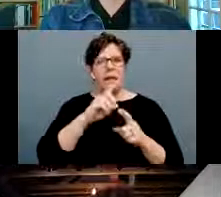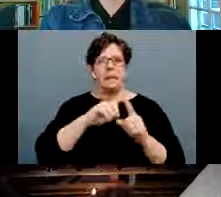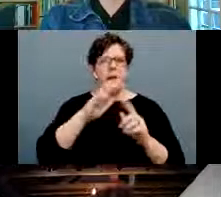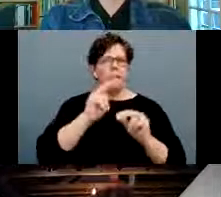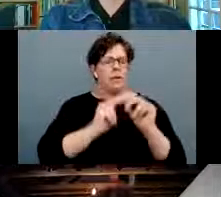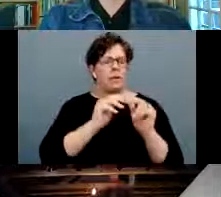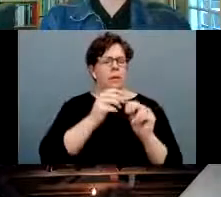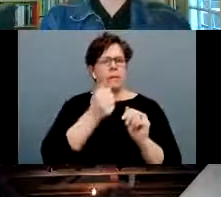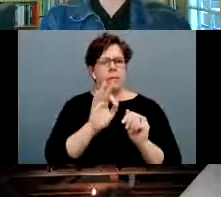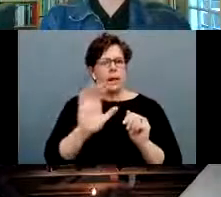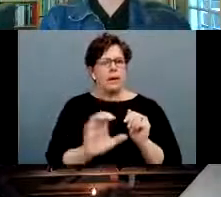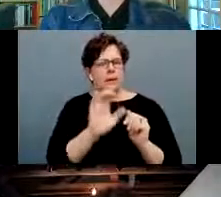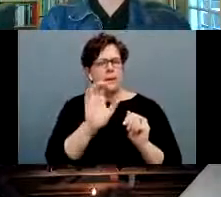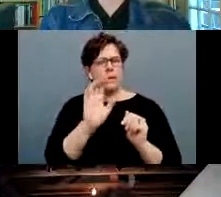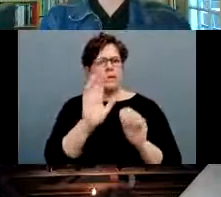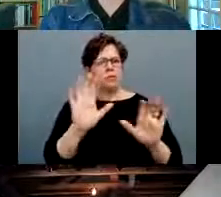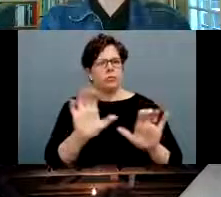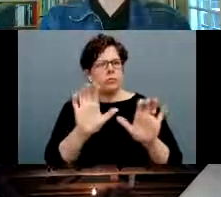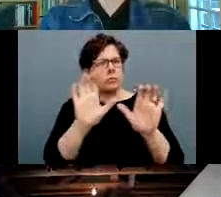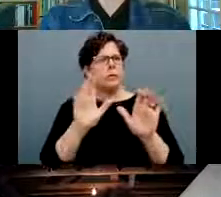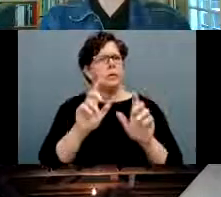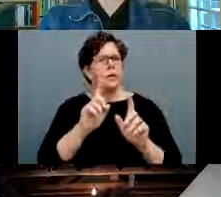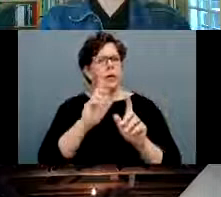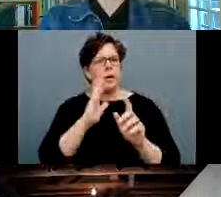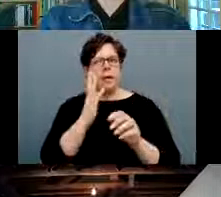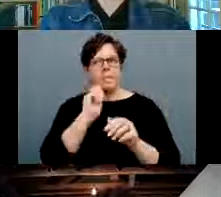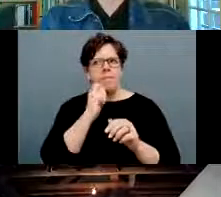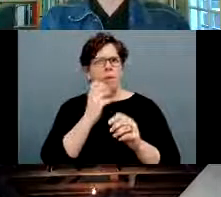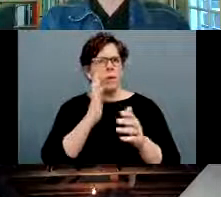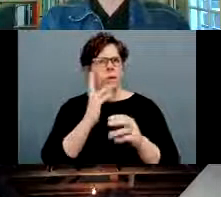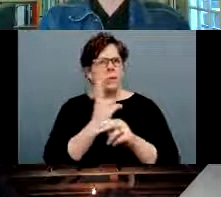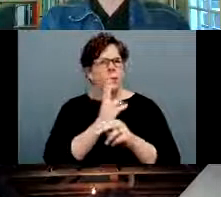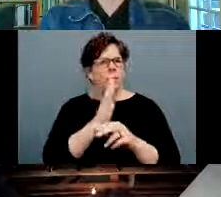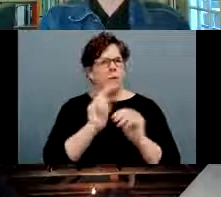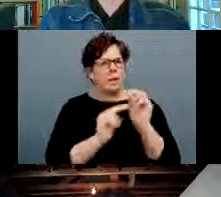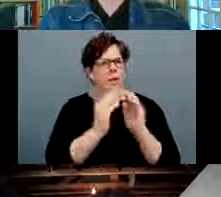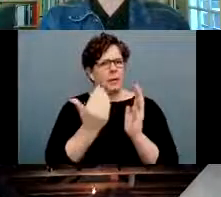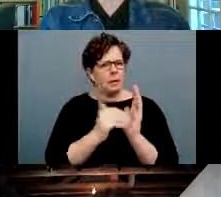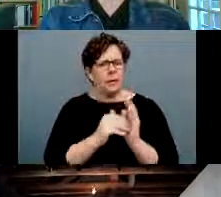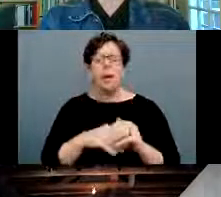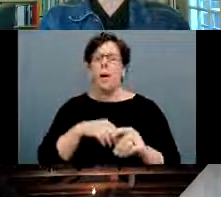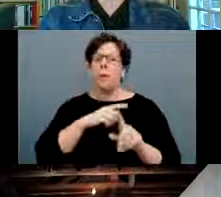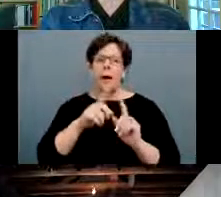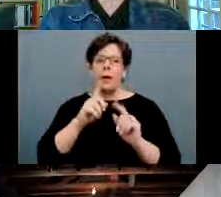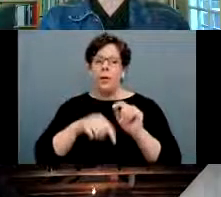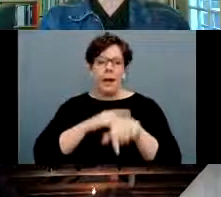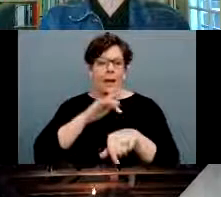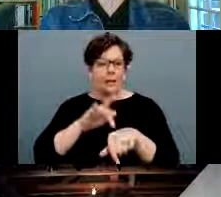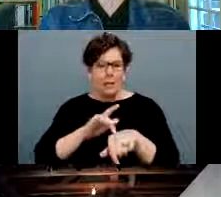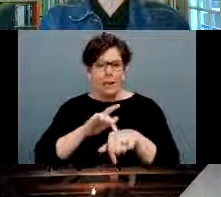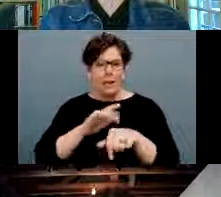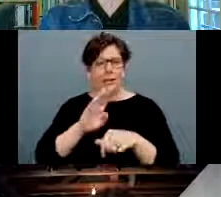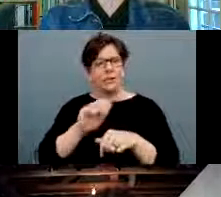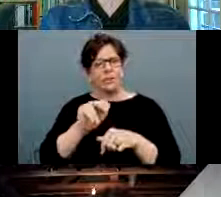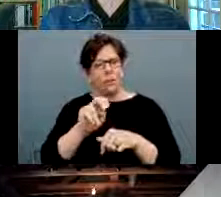and excellent examples of adaptively reused space. No pilgrimage to the castle site is complete without a